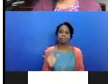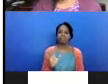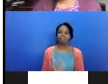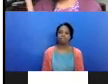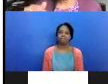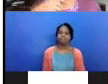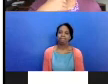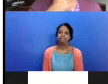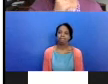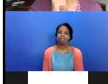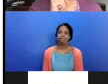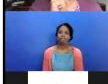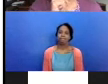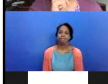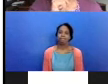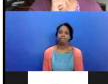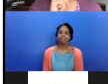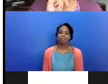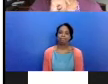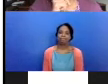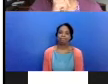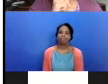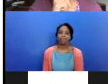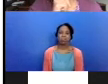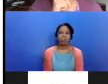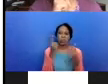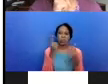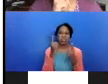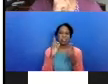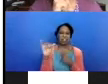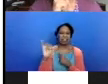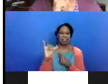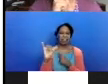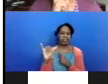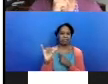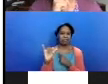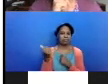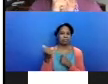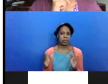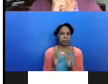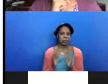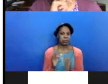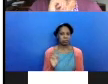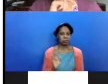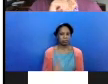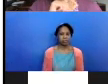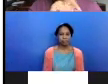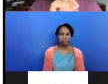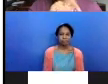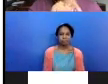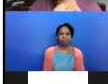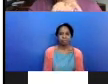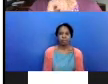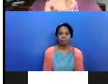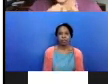All right, the next question. Thank you for an amazing conversation, very illuminating. I'm wondering, in that process